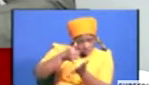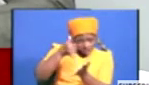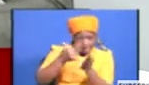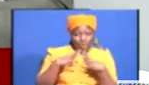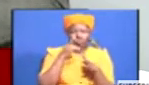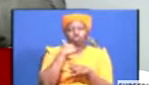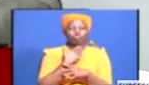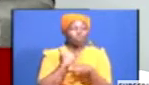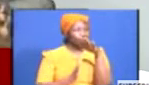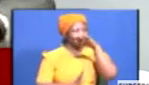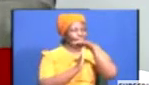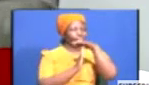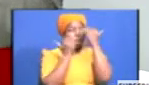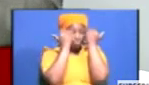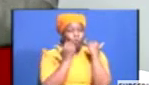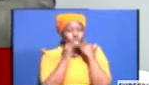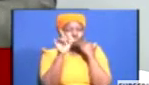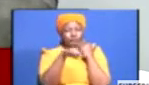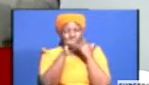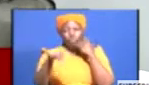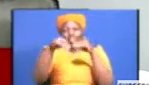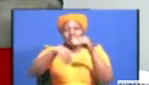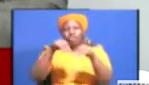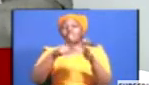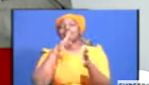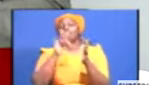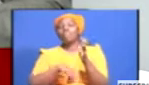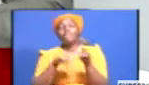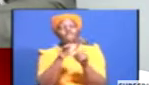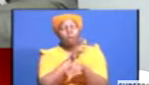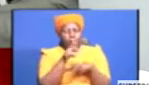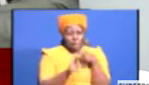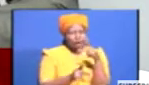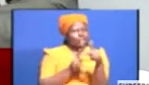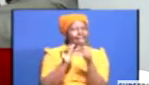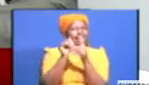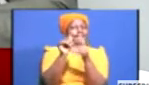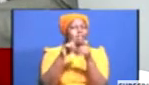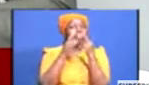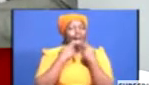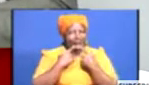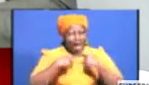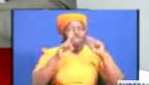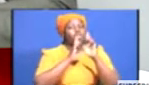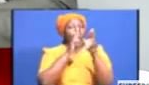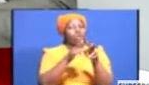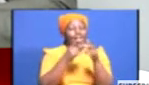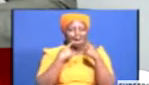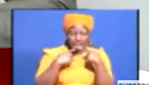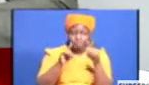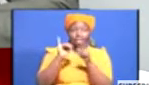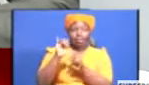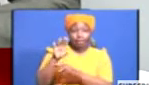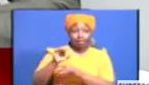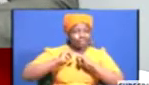the elections, claiming that the whole process leading up to the results, as declared by the chairperson of the Independent Electoral and Boundaries Commission,